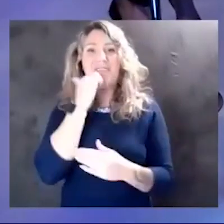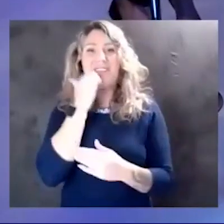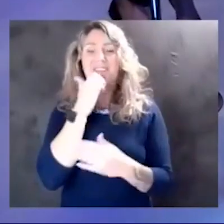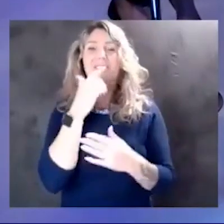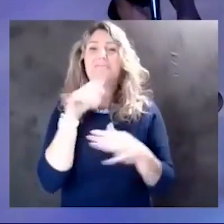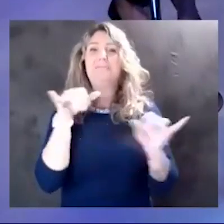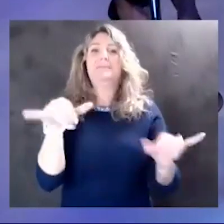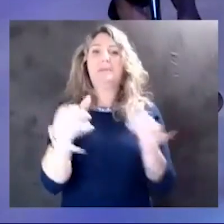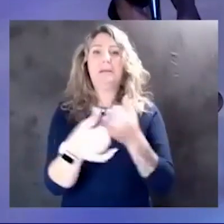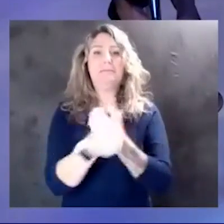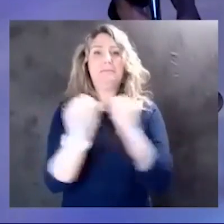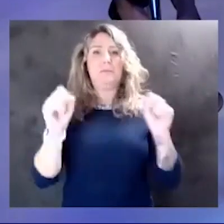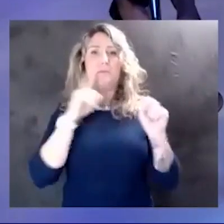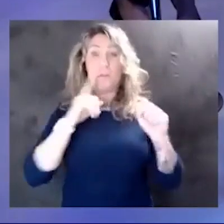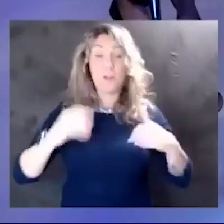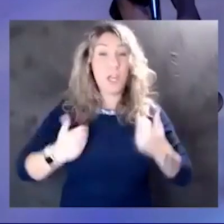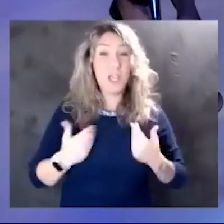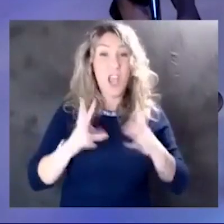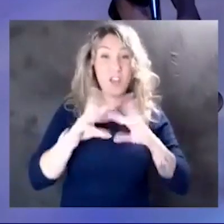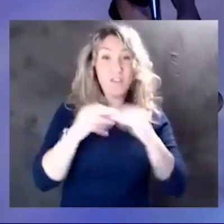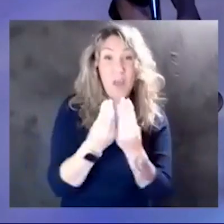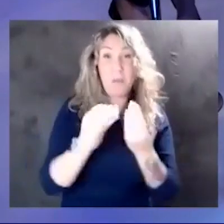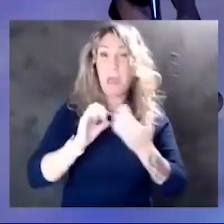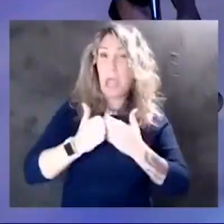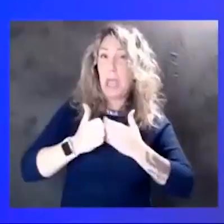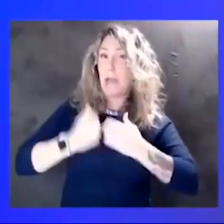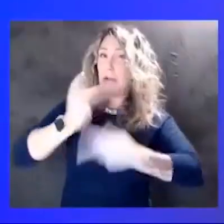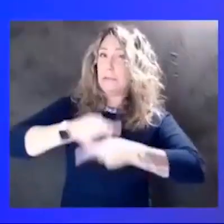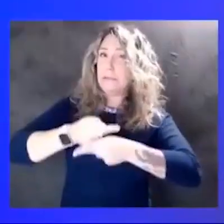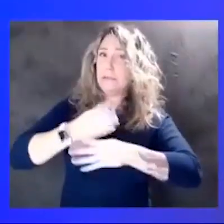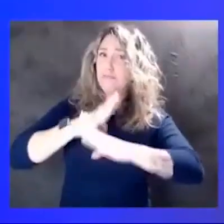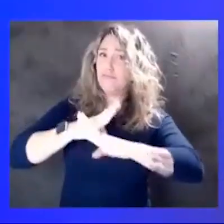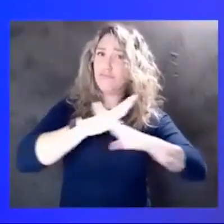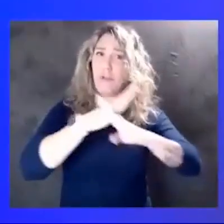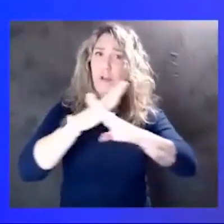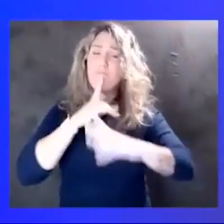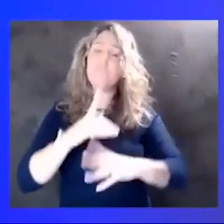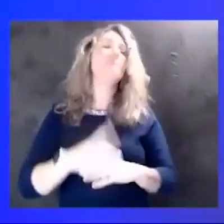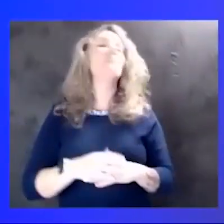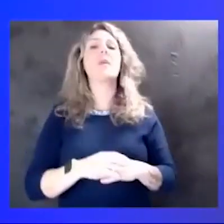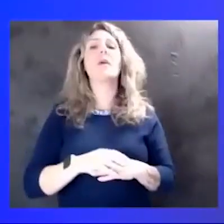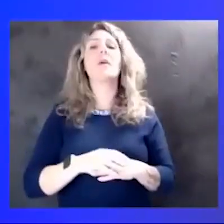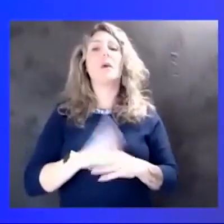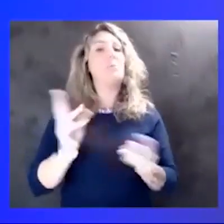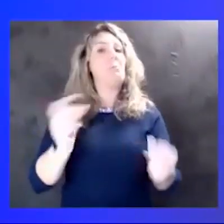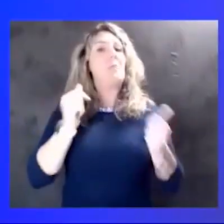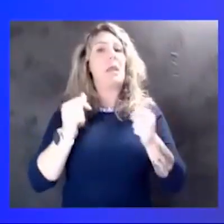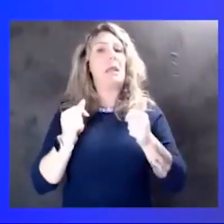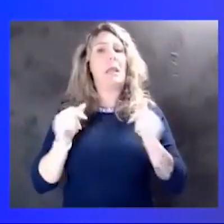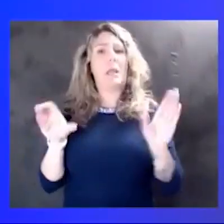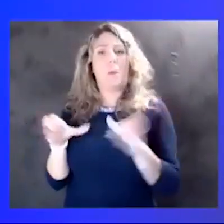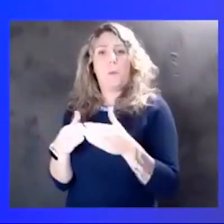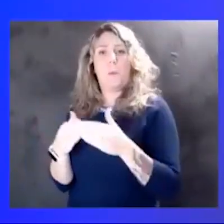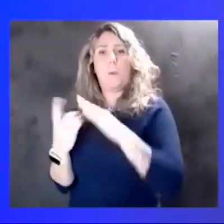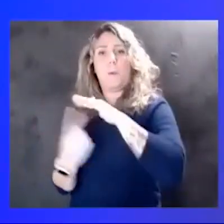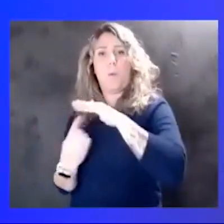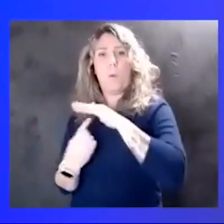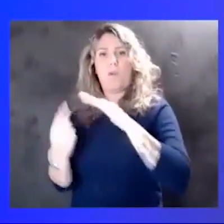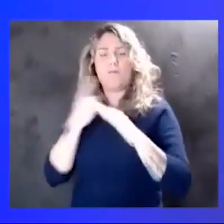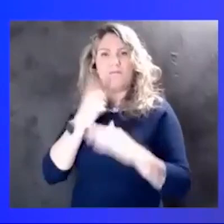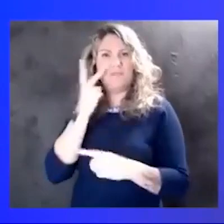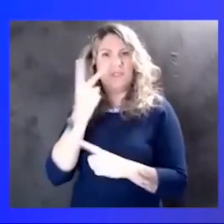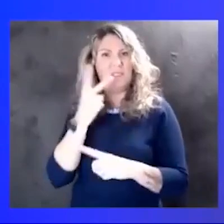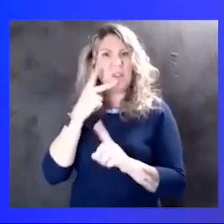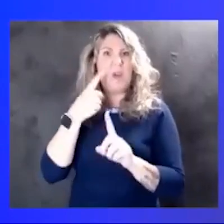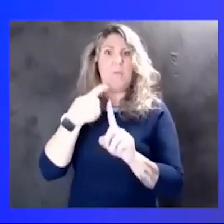you take those precautions to keep them safe? I immediately quarantined as soon as I knew. I saw my positive on my chart and put a mask on.